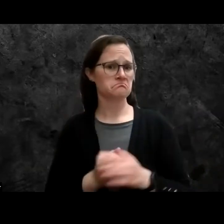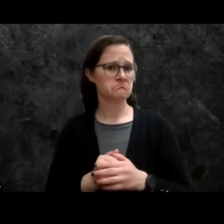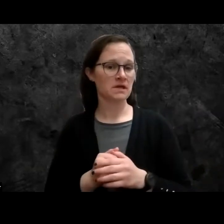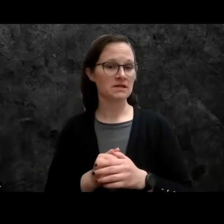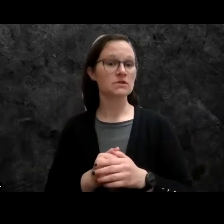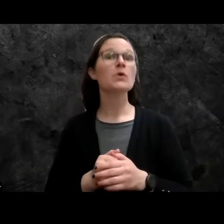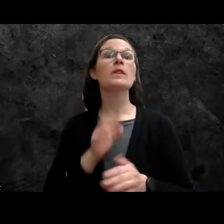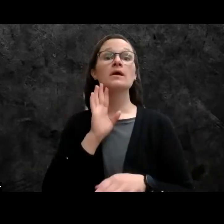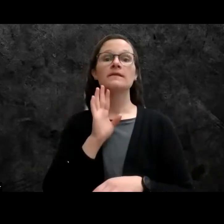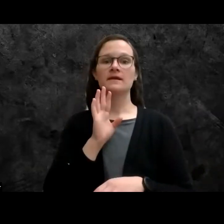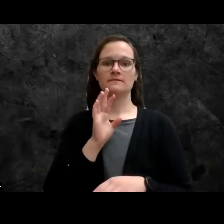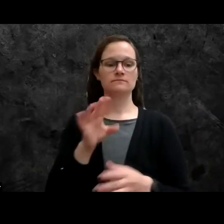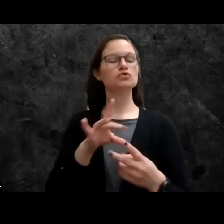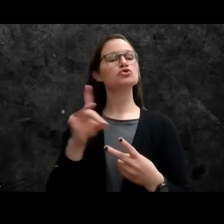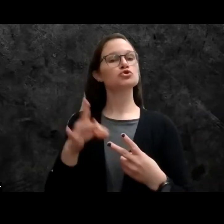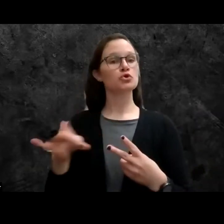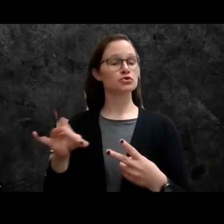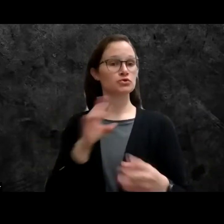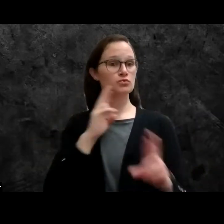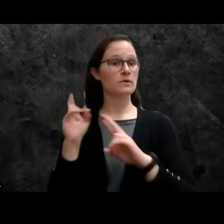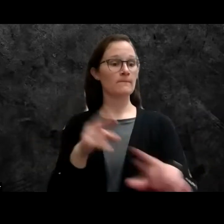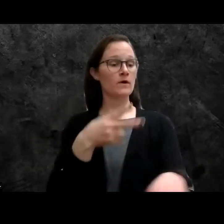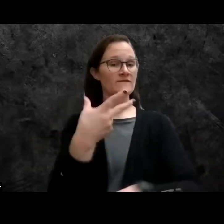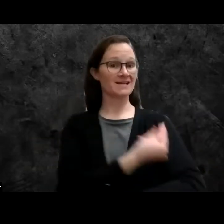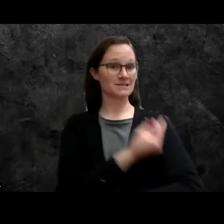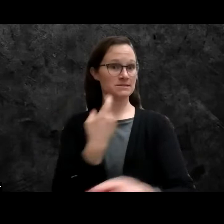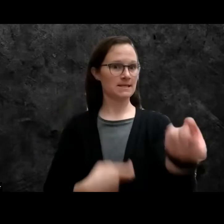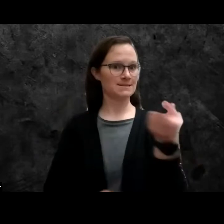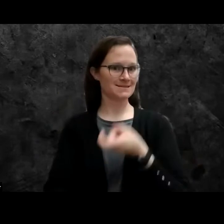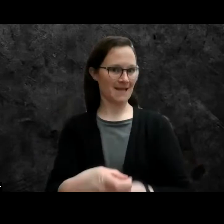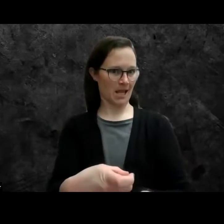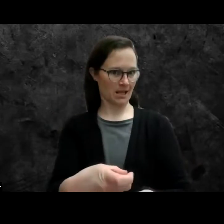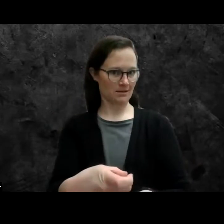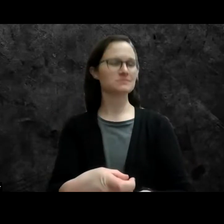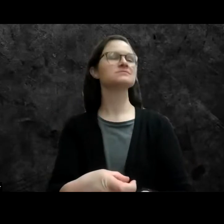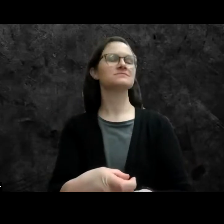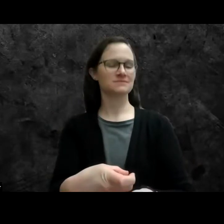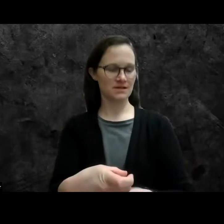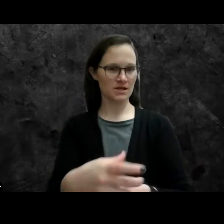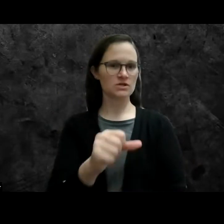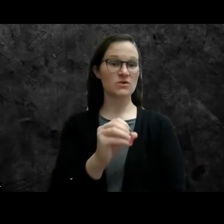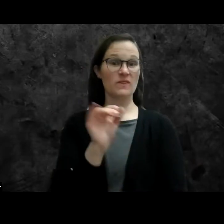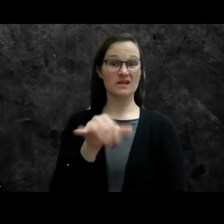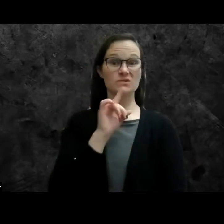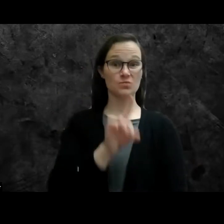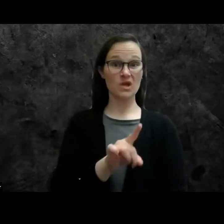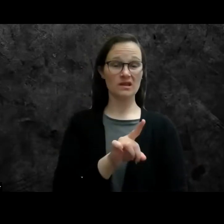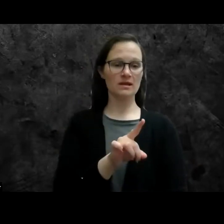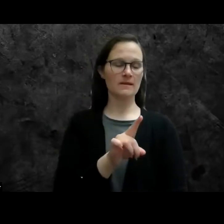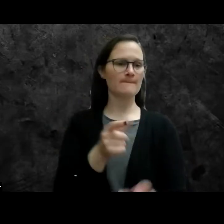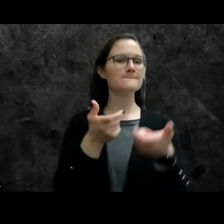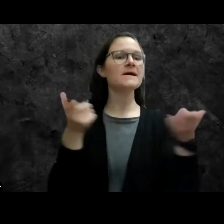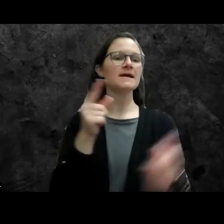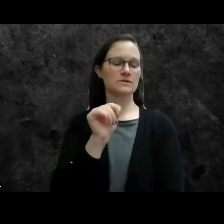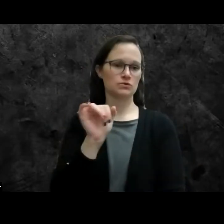vaccines. And how many people are already vaccinated, because that's really the telltale tool that we have to